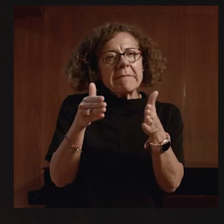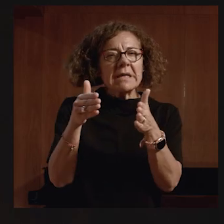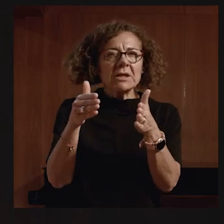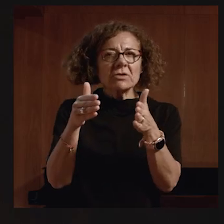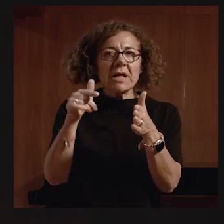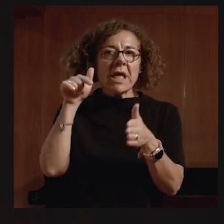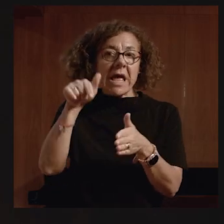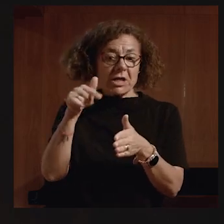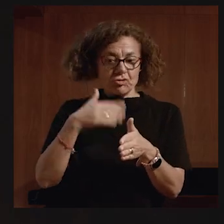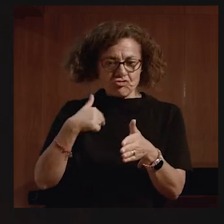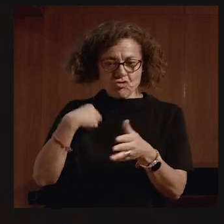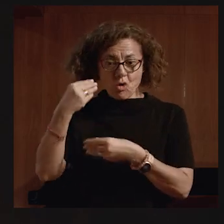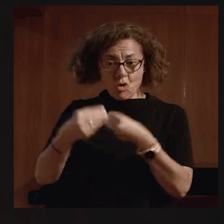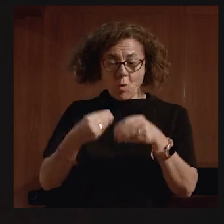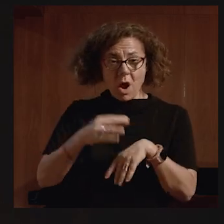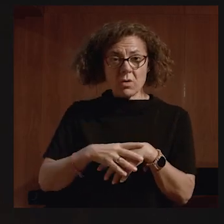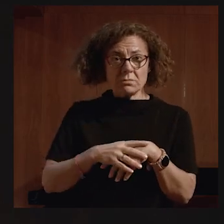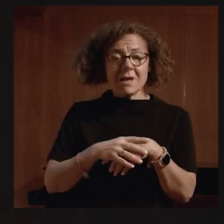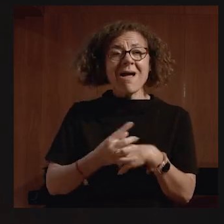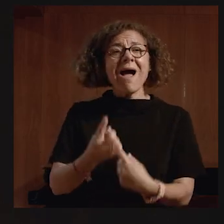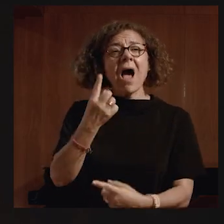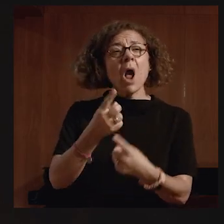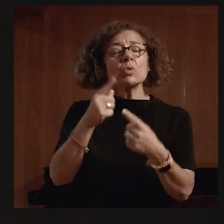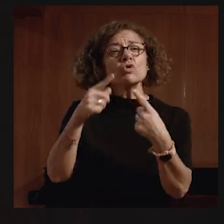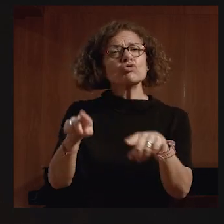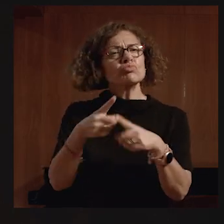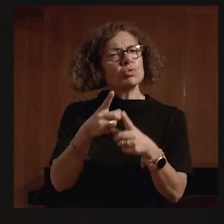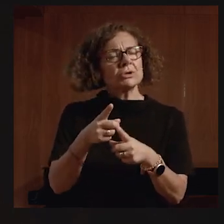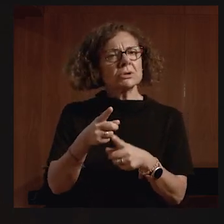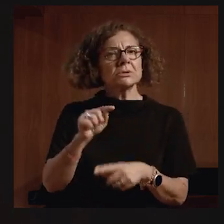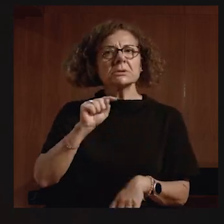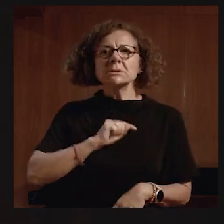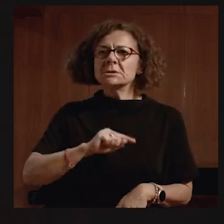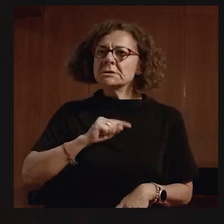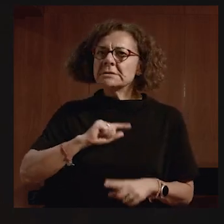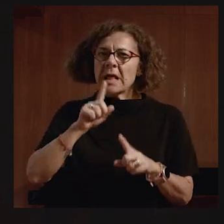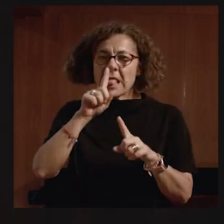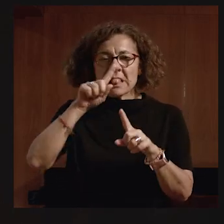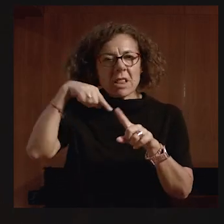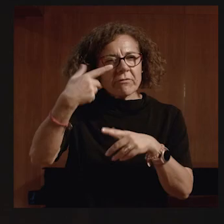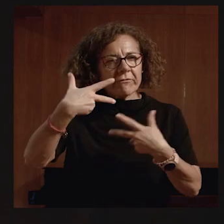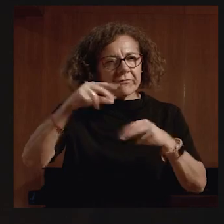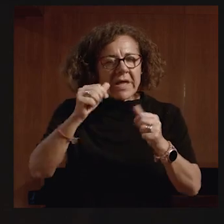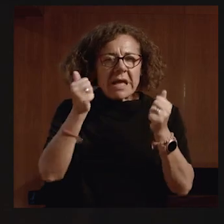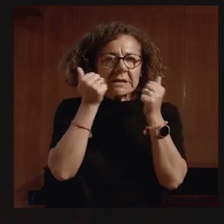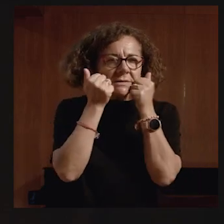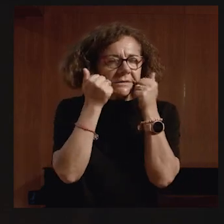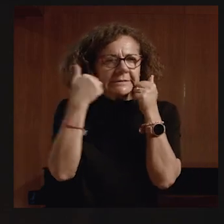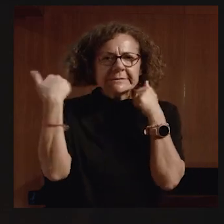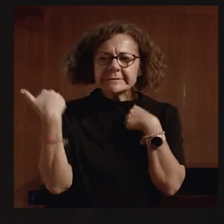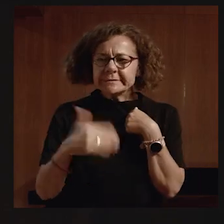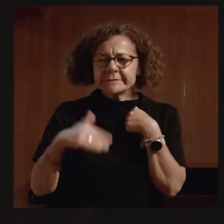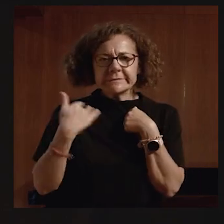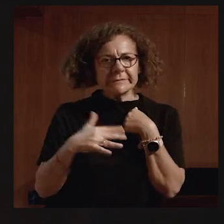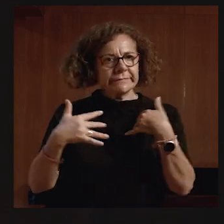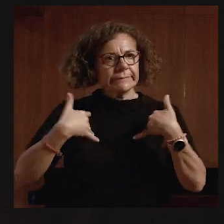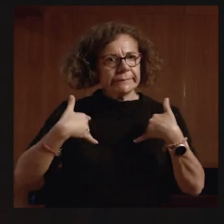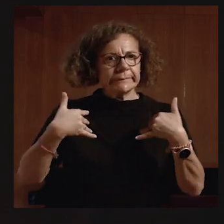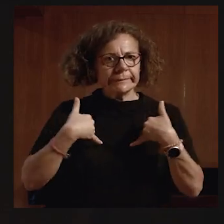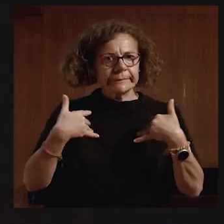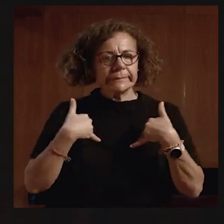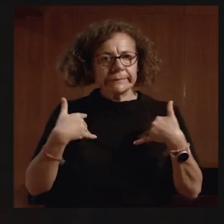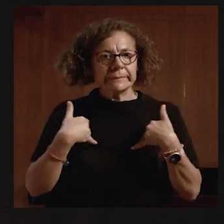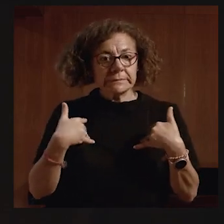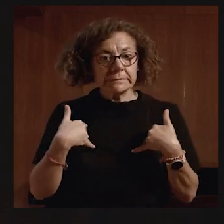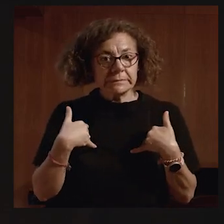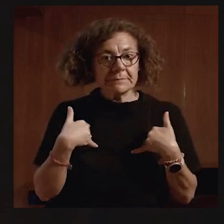years after they've graduated, it dawns on them after quite a long time that some